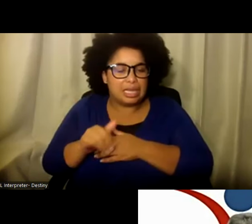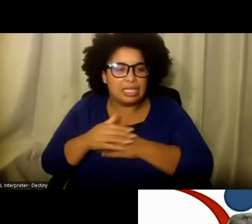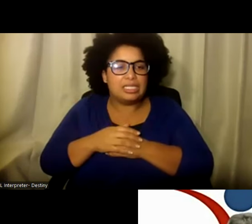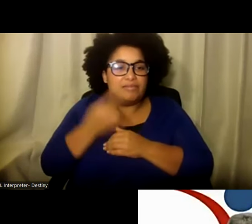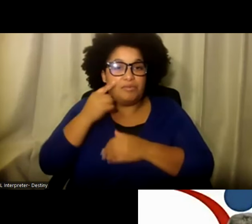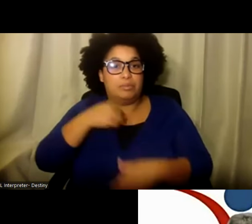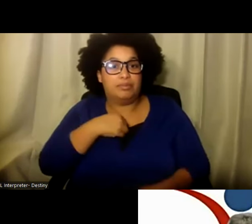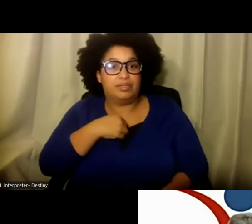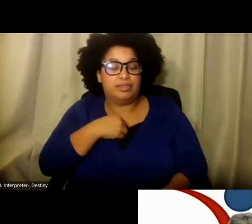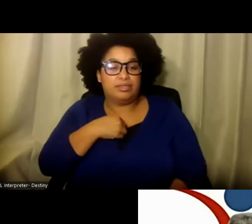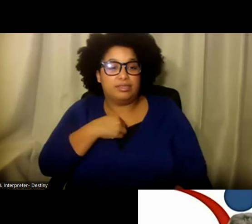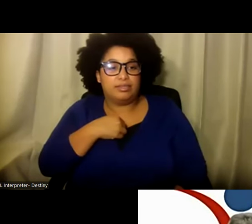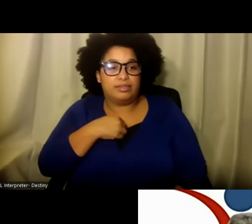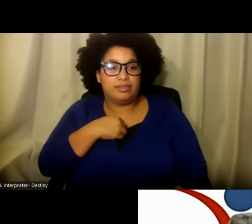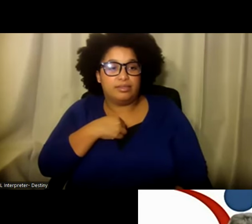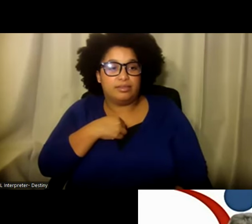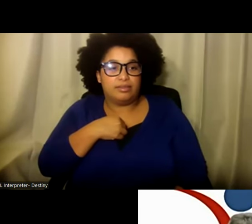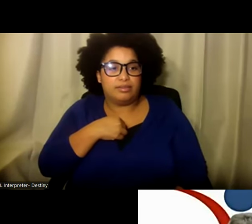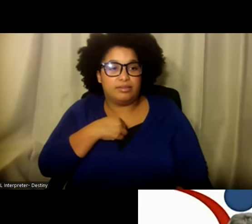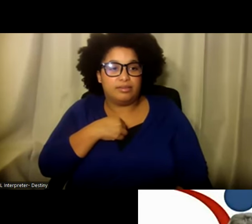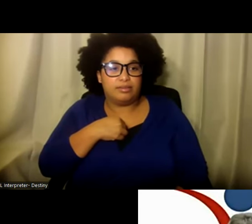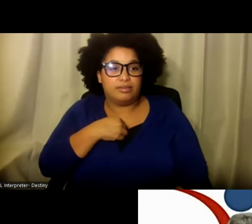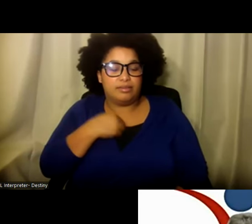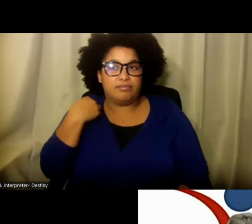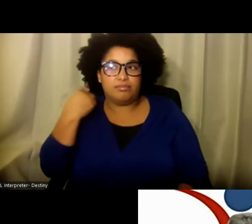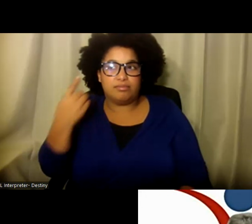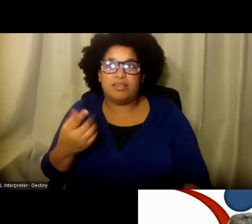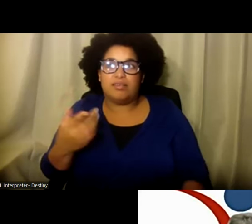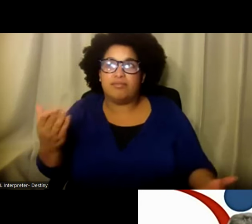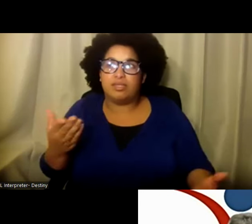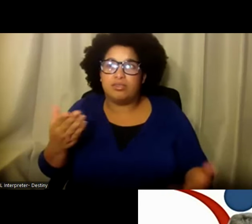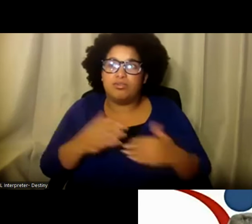me, staying as long as I've been here is just